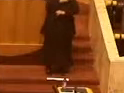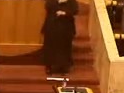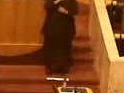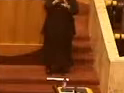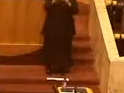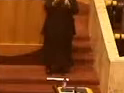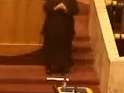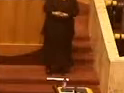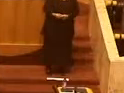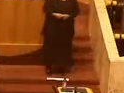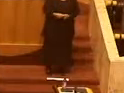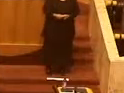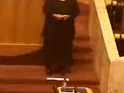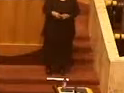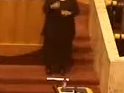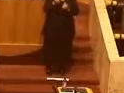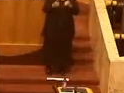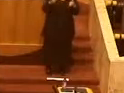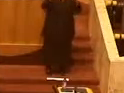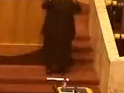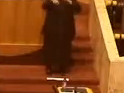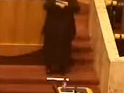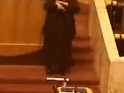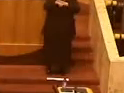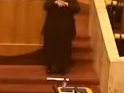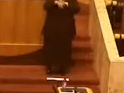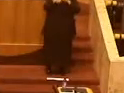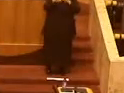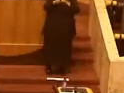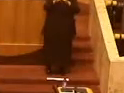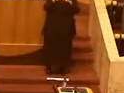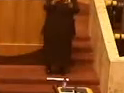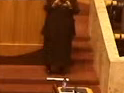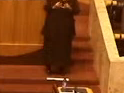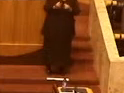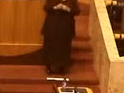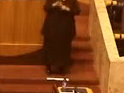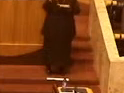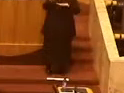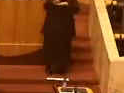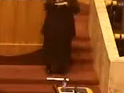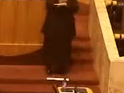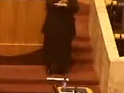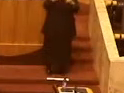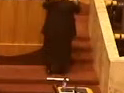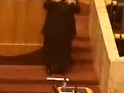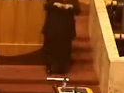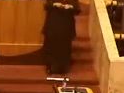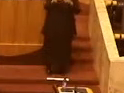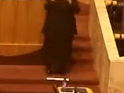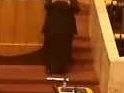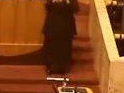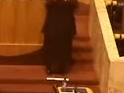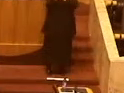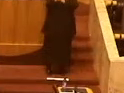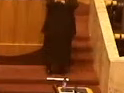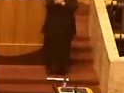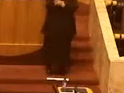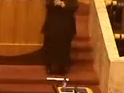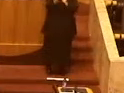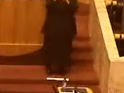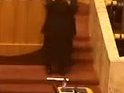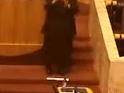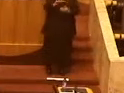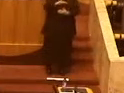department, leadership of our district road forum and our stakeholders, members of the media, distinguished guests, ladies